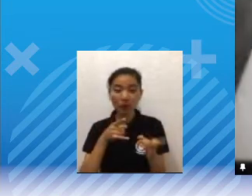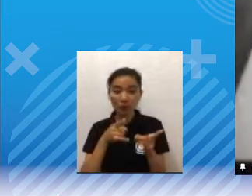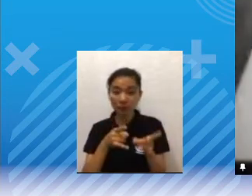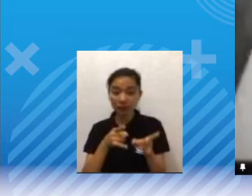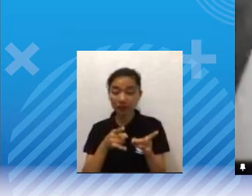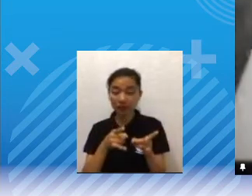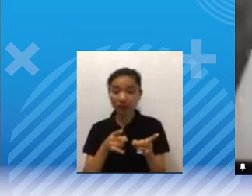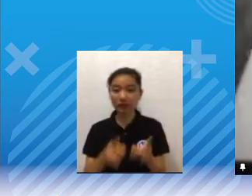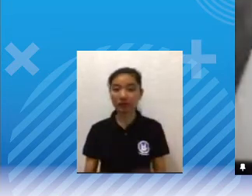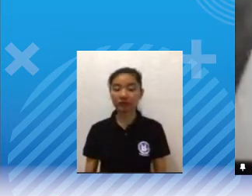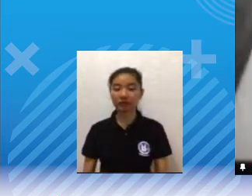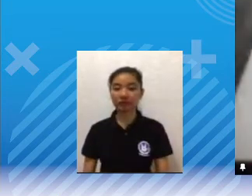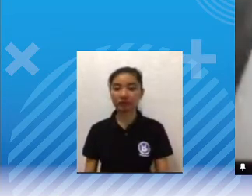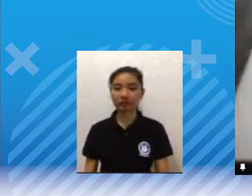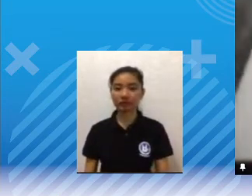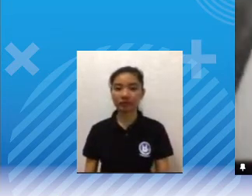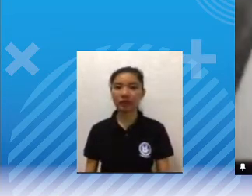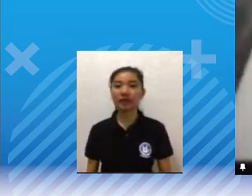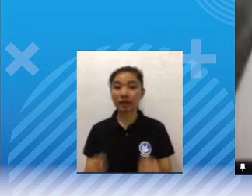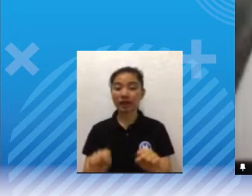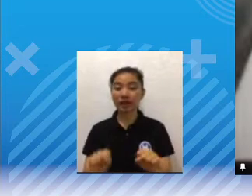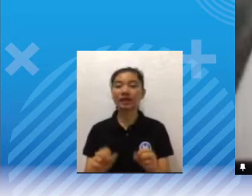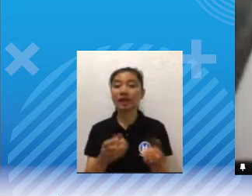in the new normal in teaching.